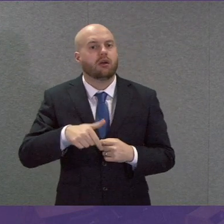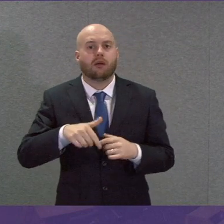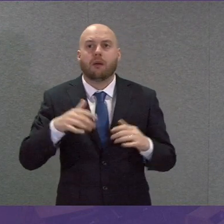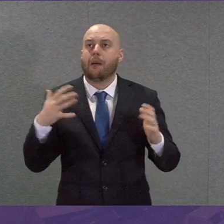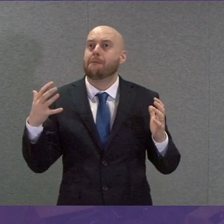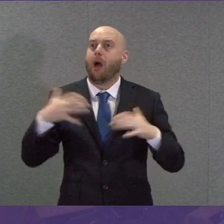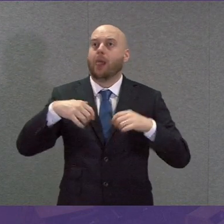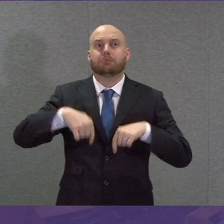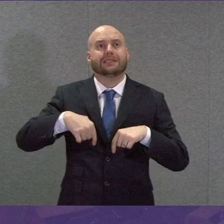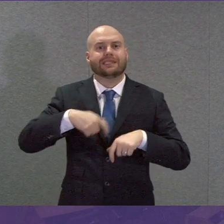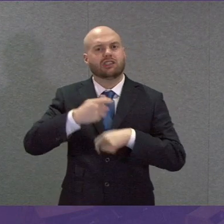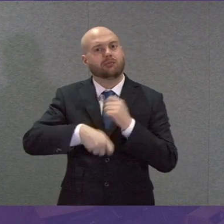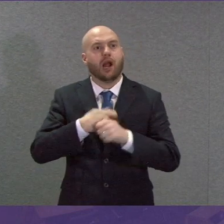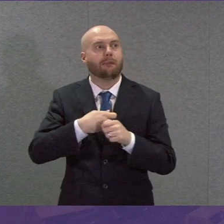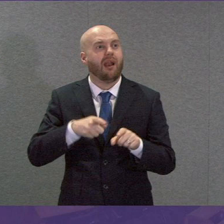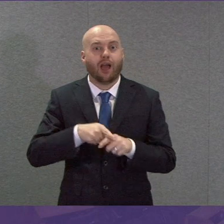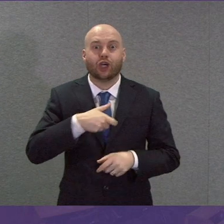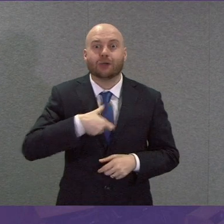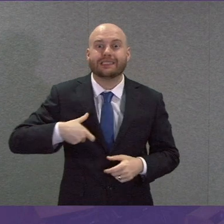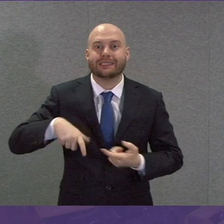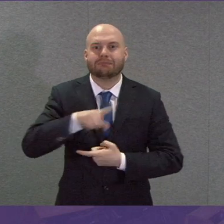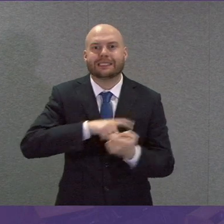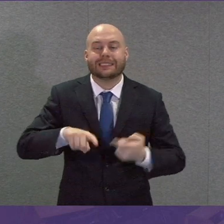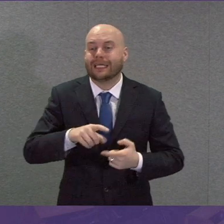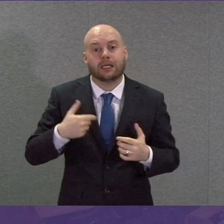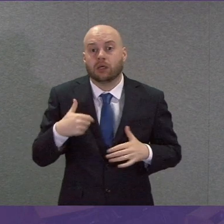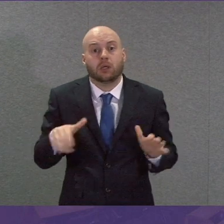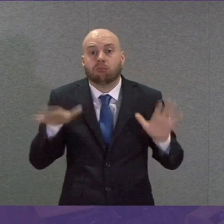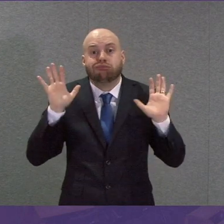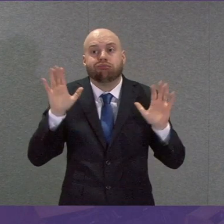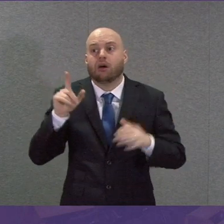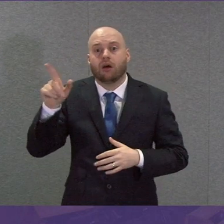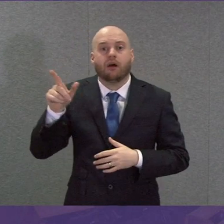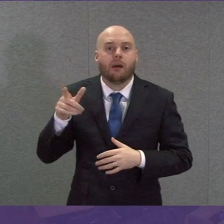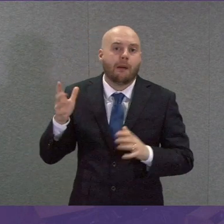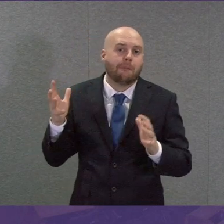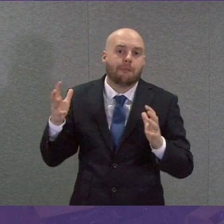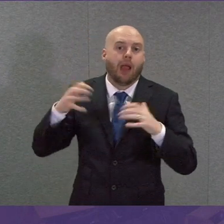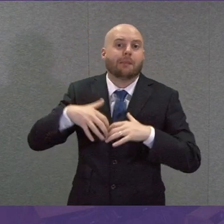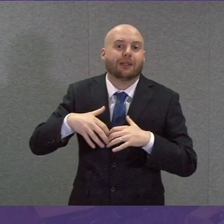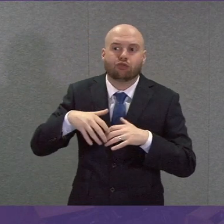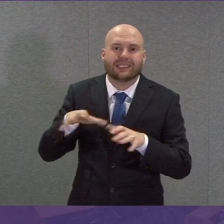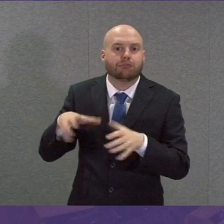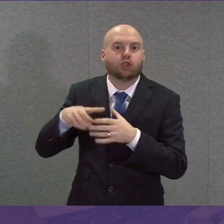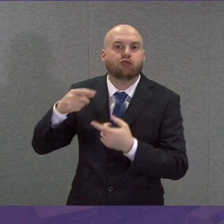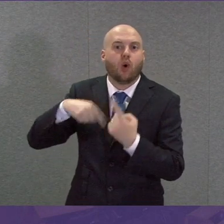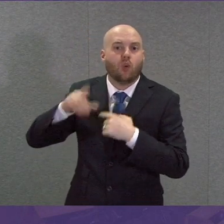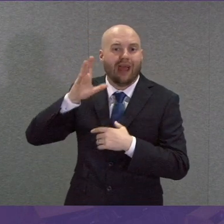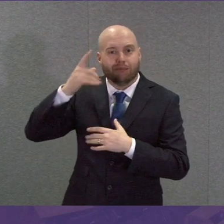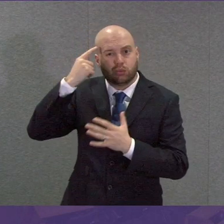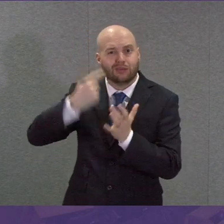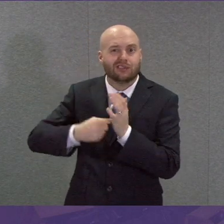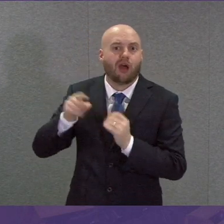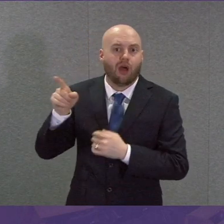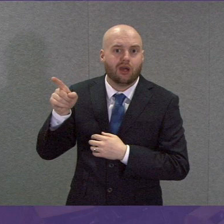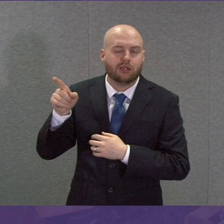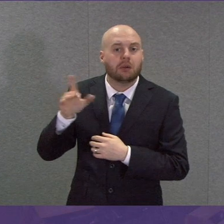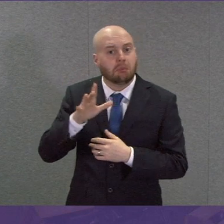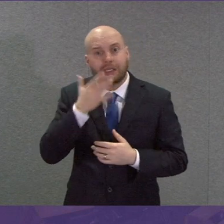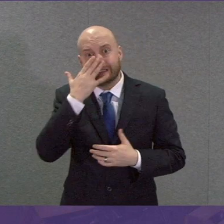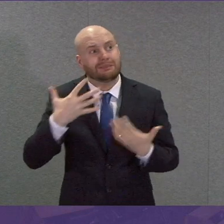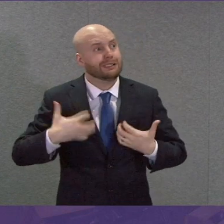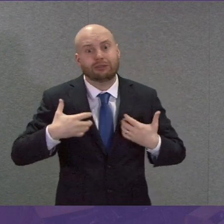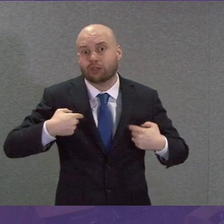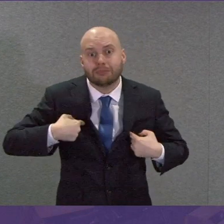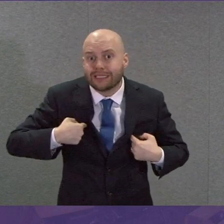the whole Parliament, that will be for the Parliamentary Bureau to decide, but it would seem to me an interesting proposal. So we will certainly be willing, if